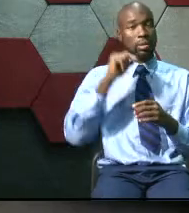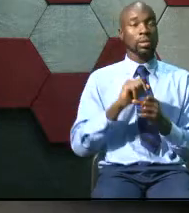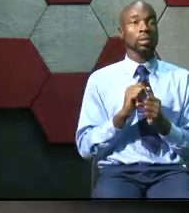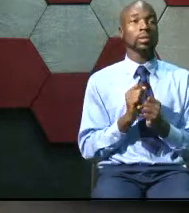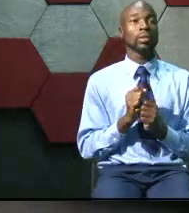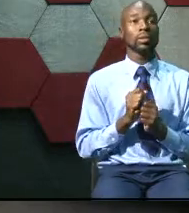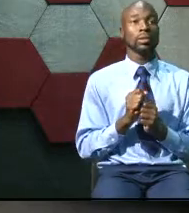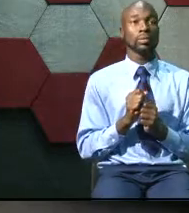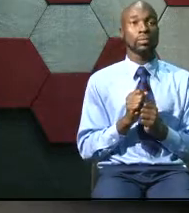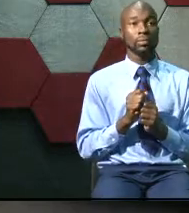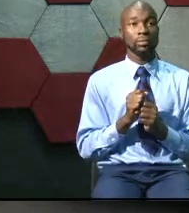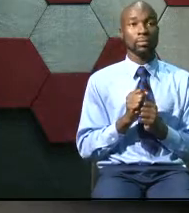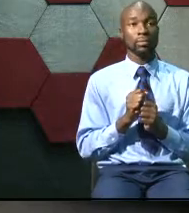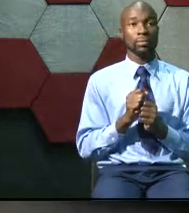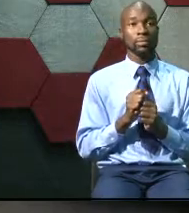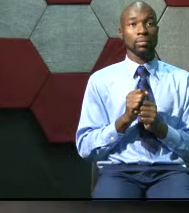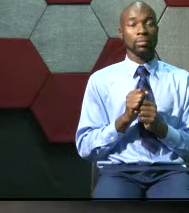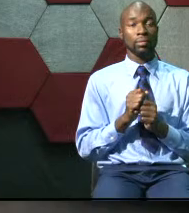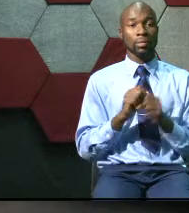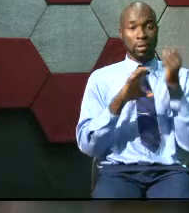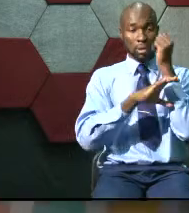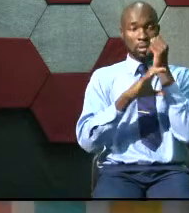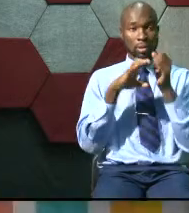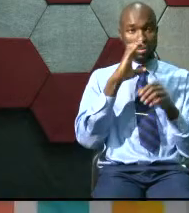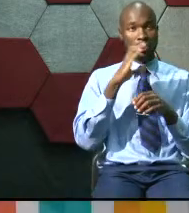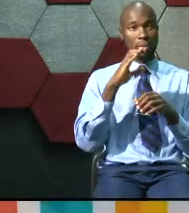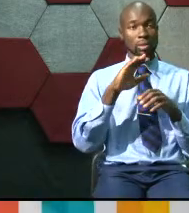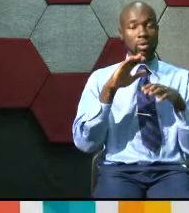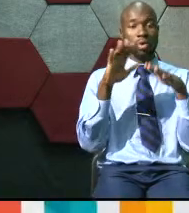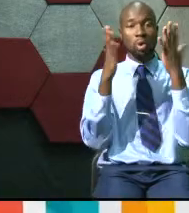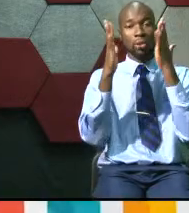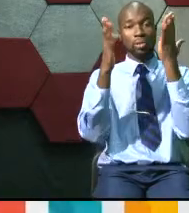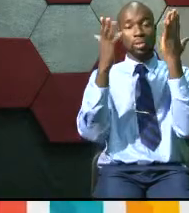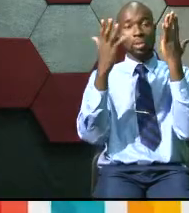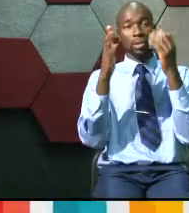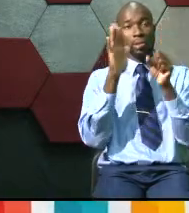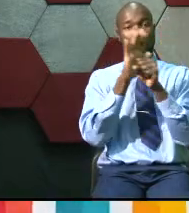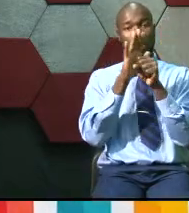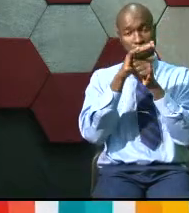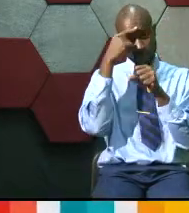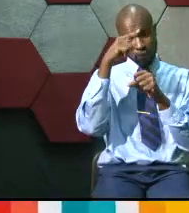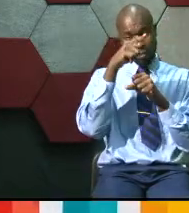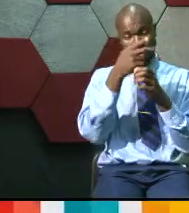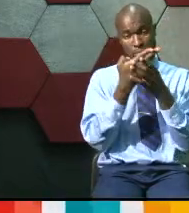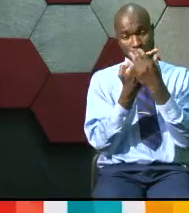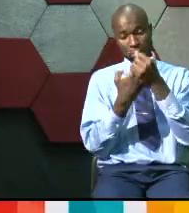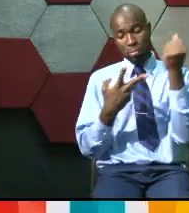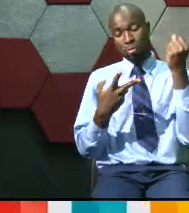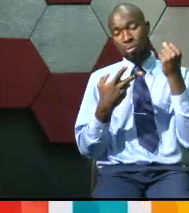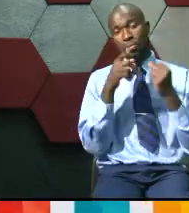System. Congratulations, Habil and Shimran.